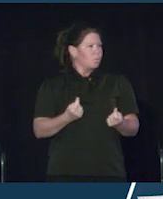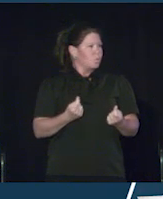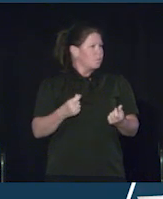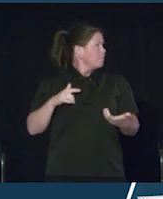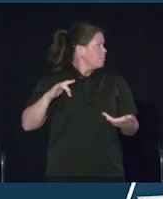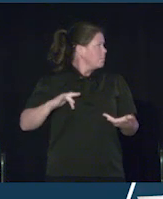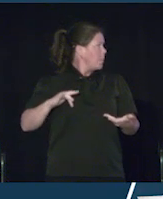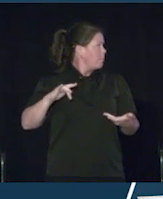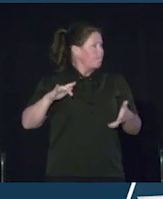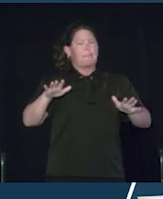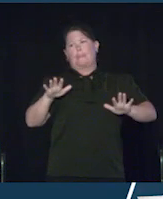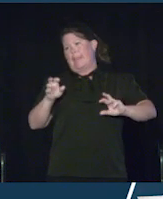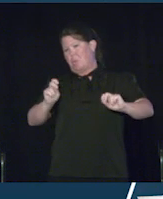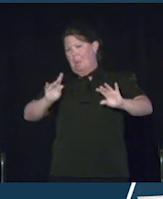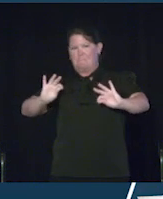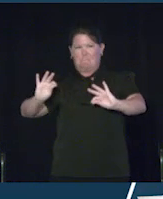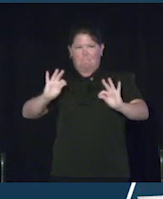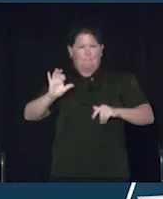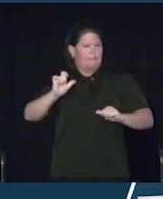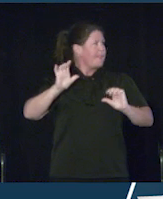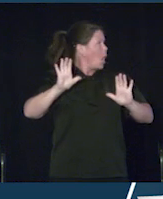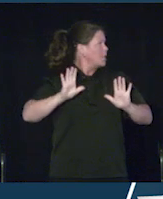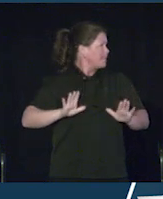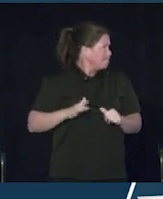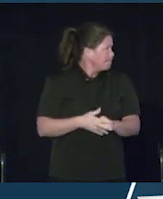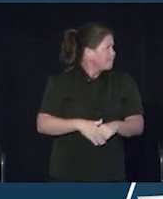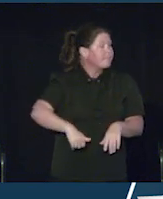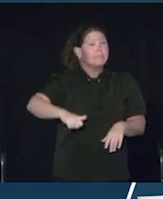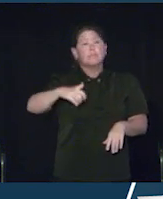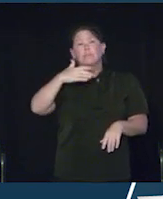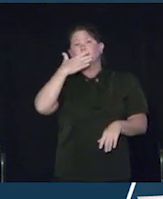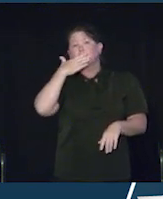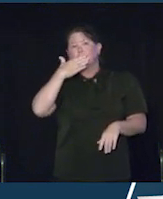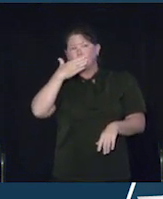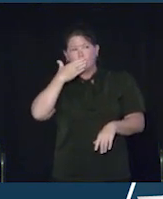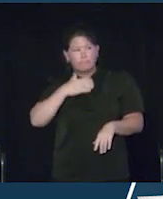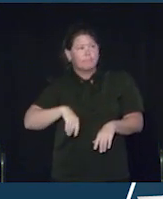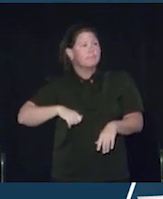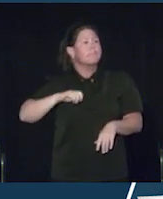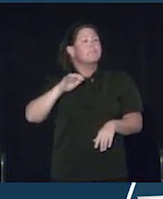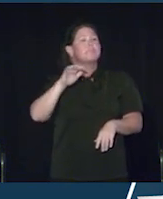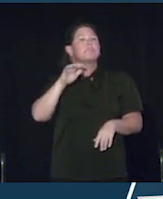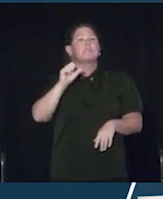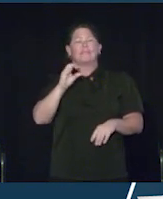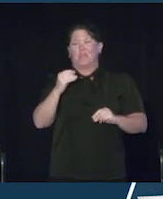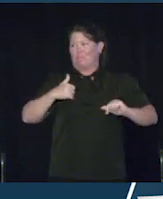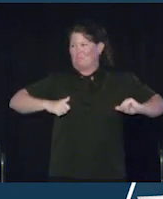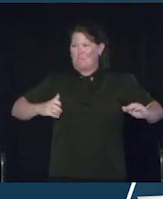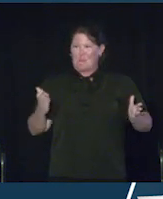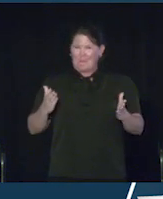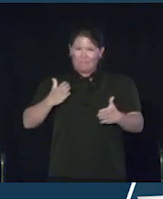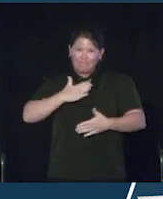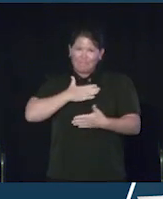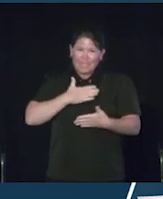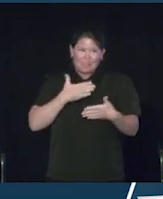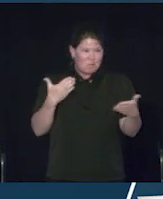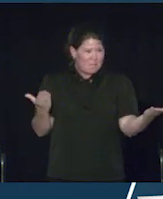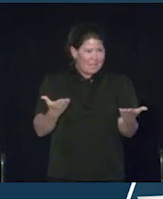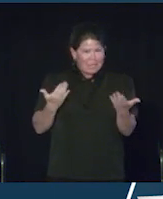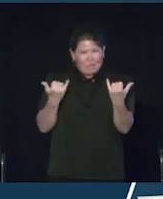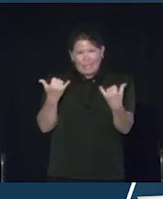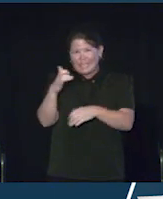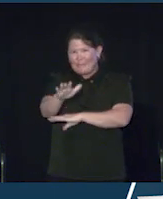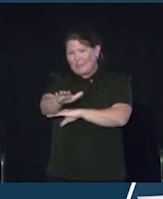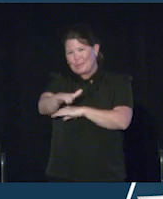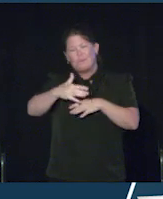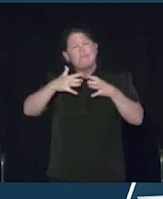There we go, yeah. Okay, awesome. Thank you. So we are so happy to be here this afternoon, and we